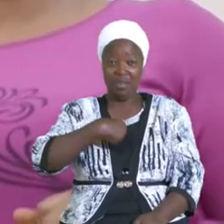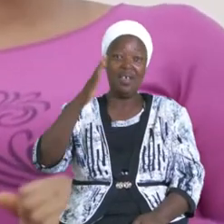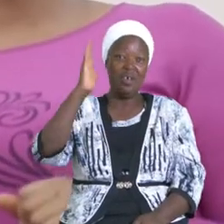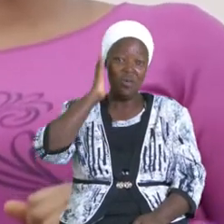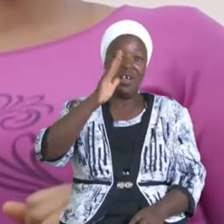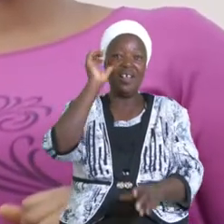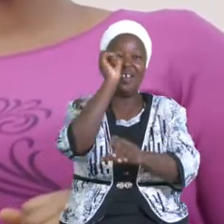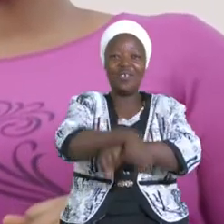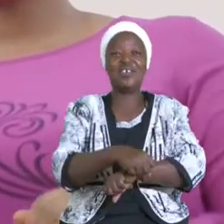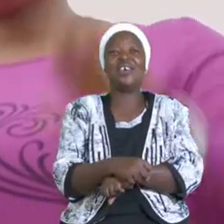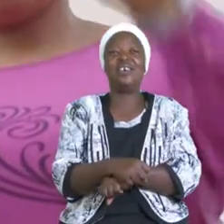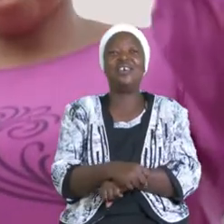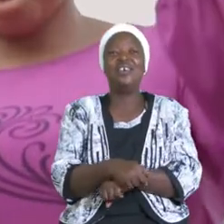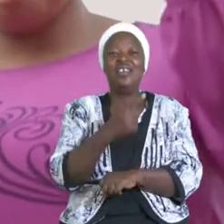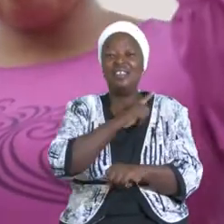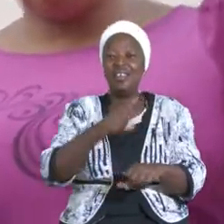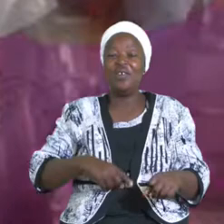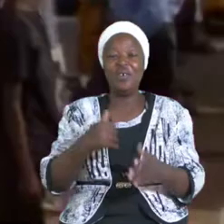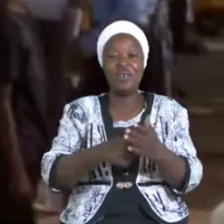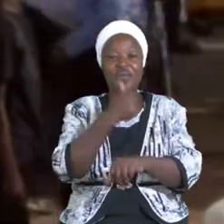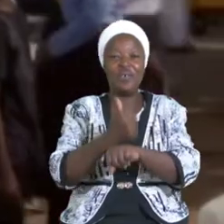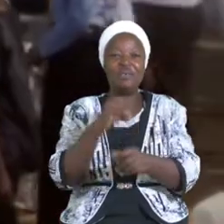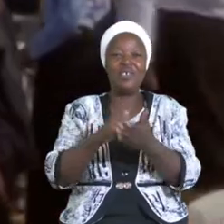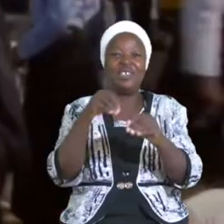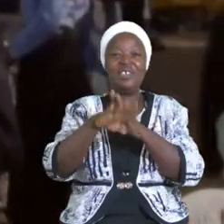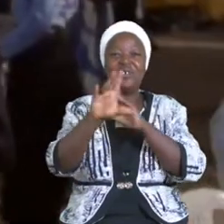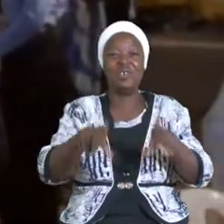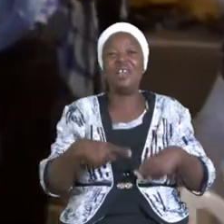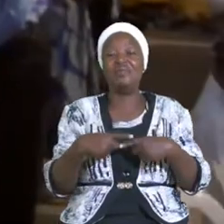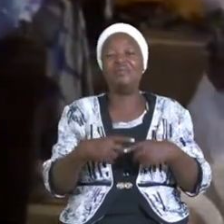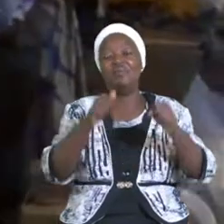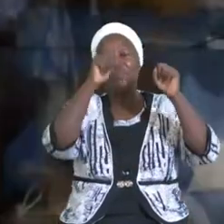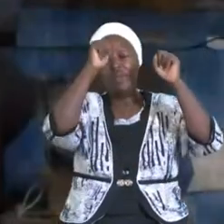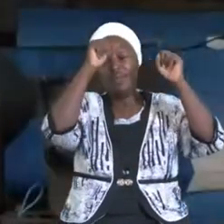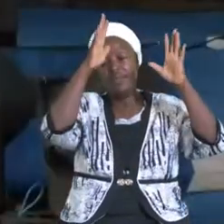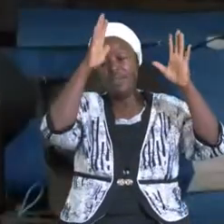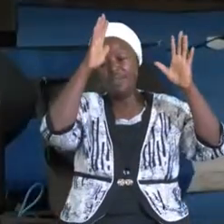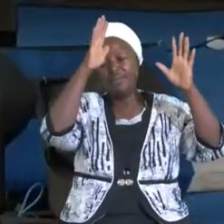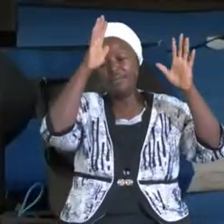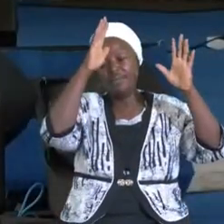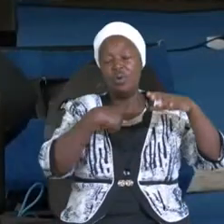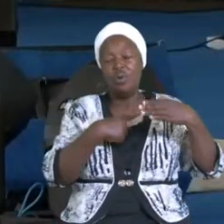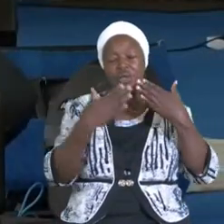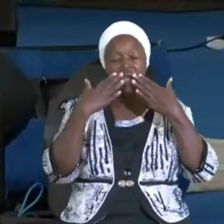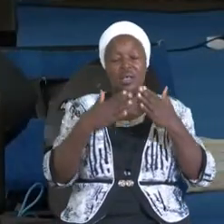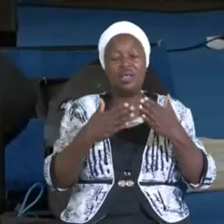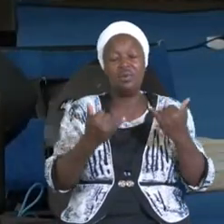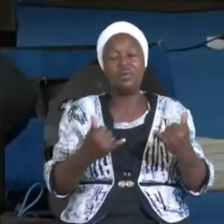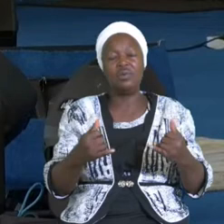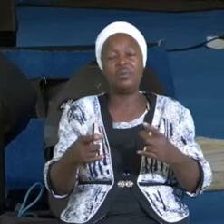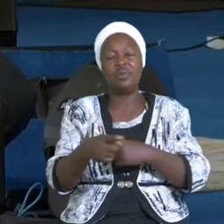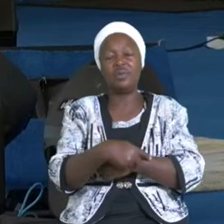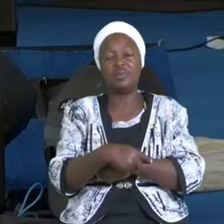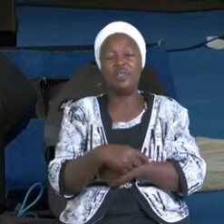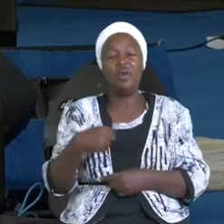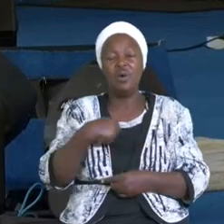The Lord confirm it in your life. Father, we thank you today. Thank you for